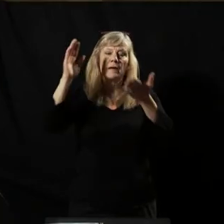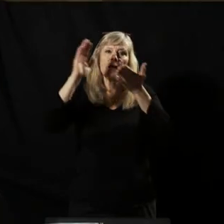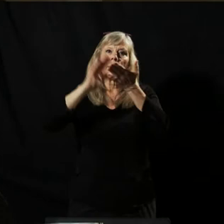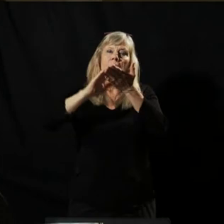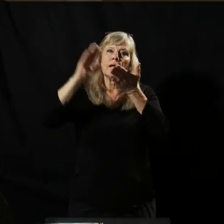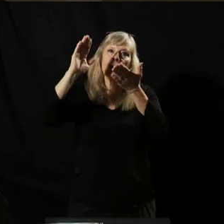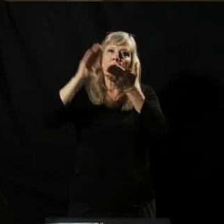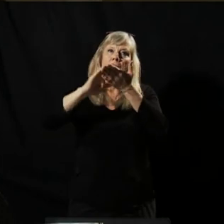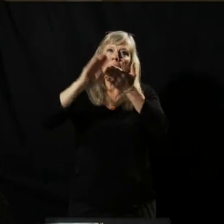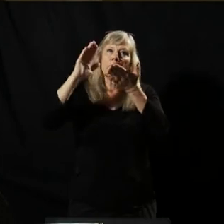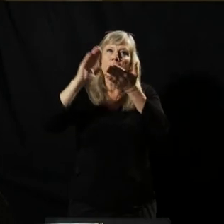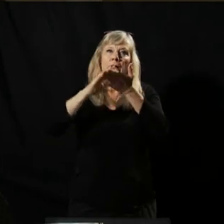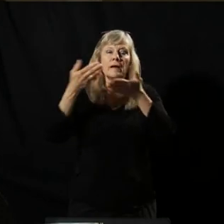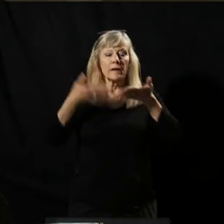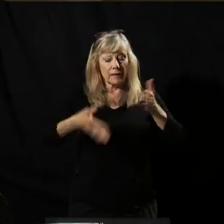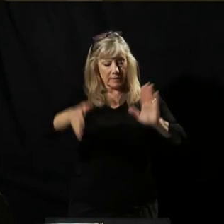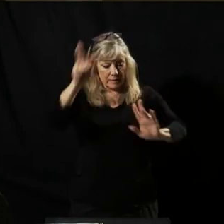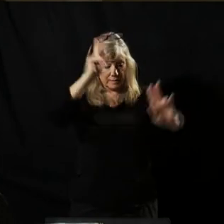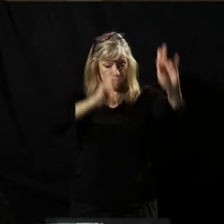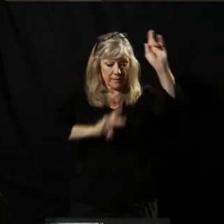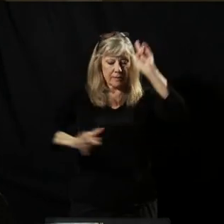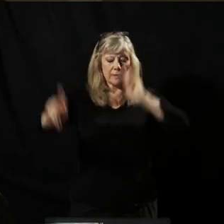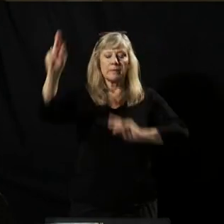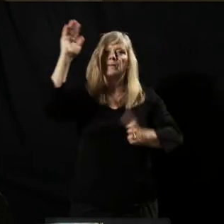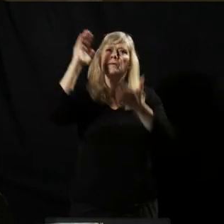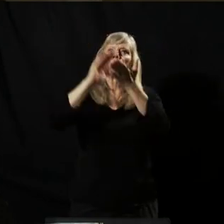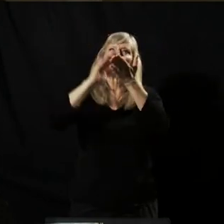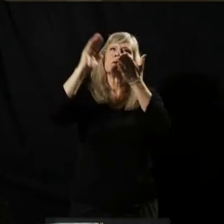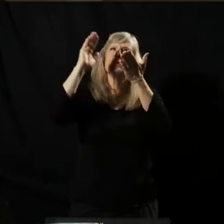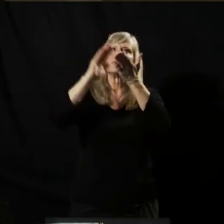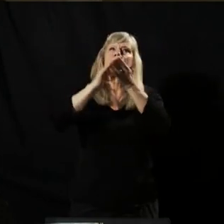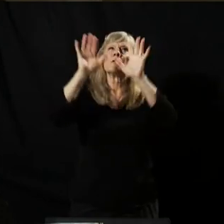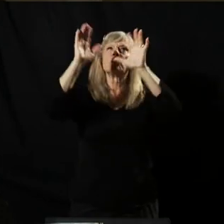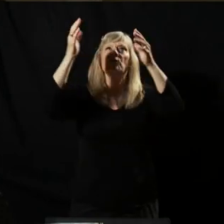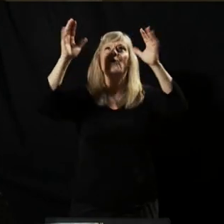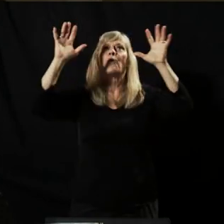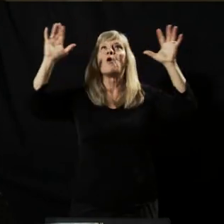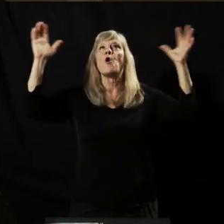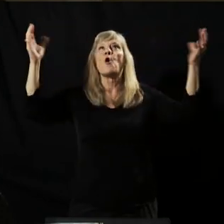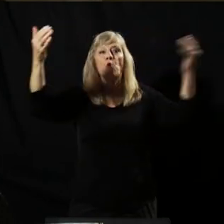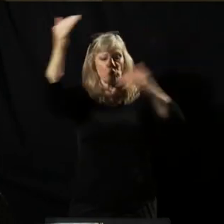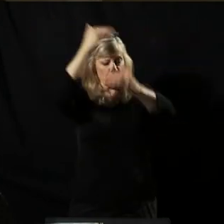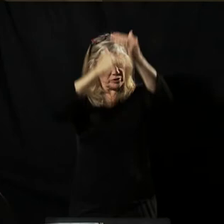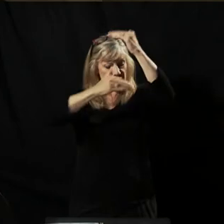Exalt, let them exalt the hosts of heaven.